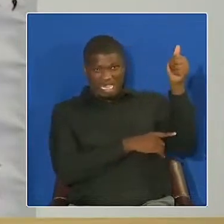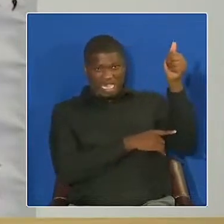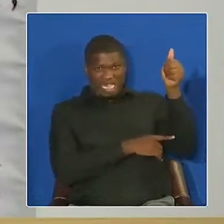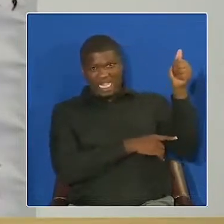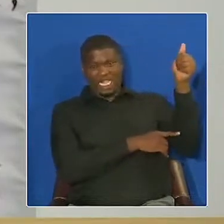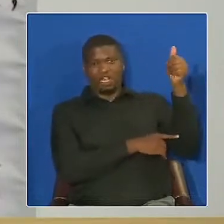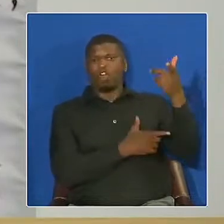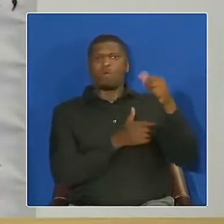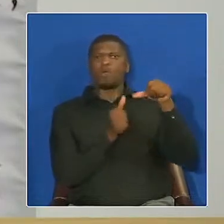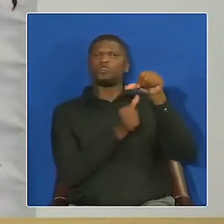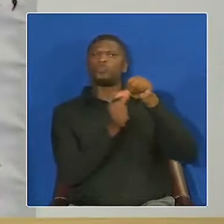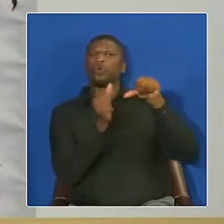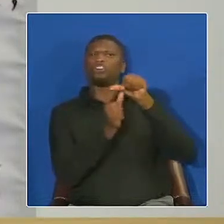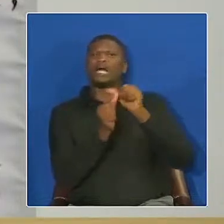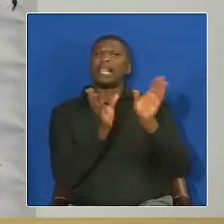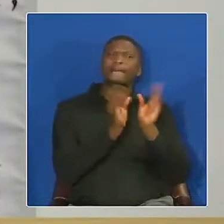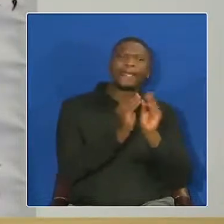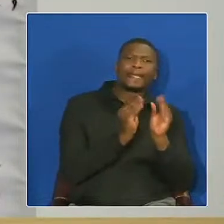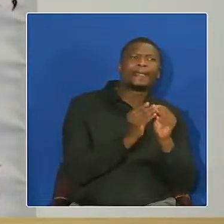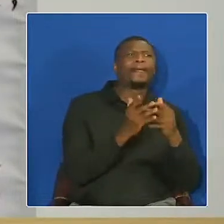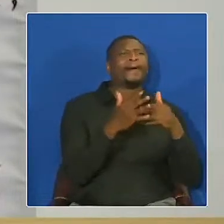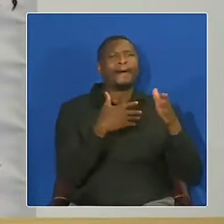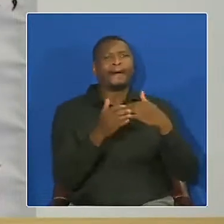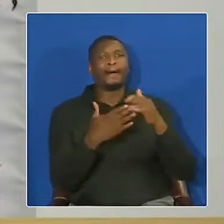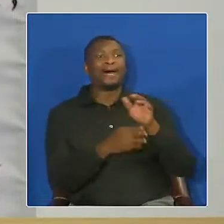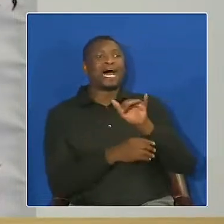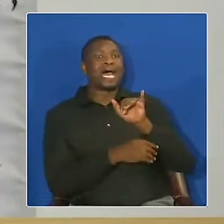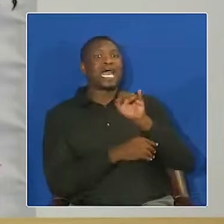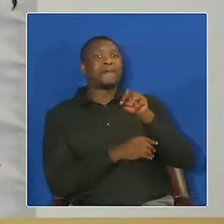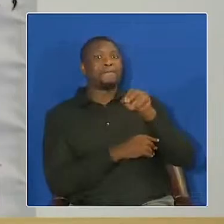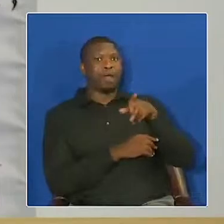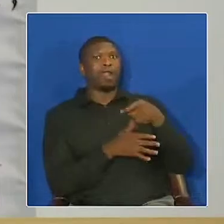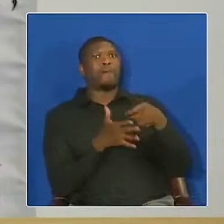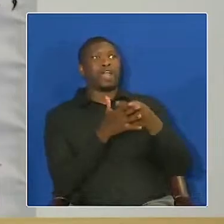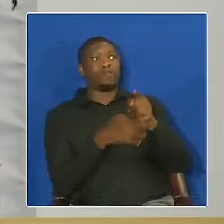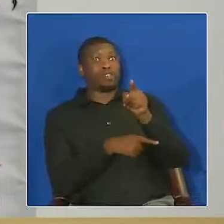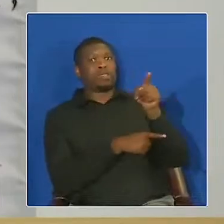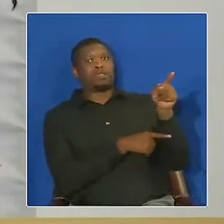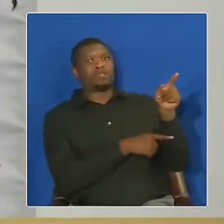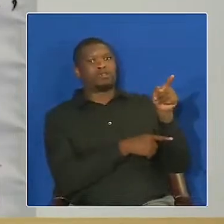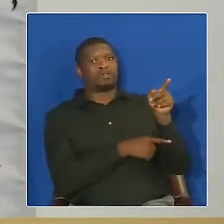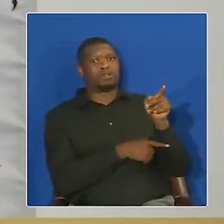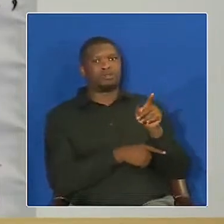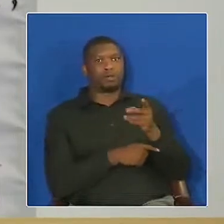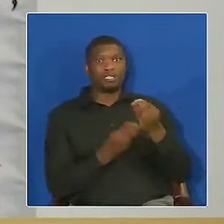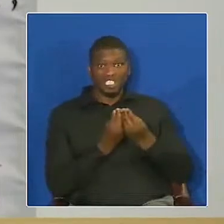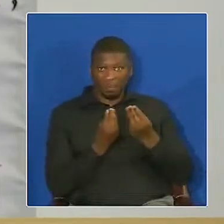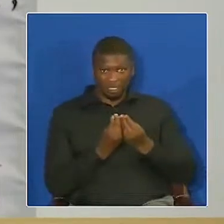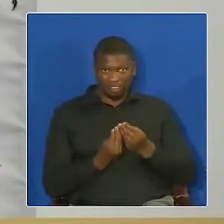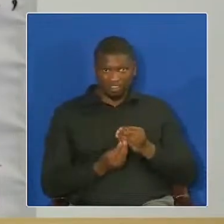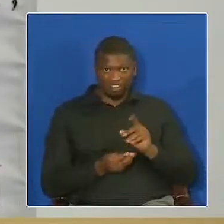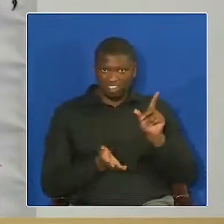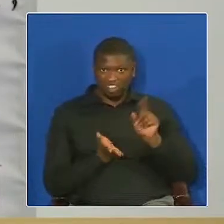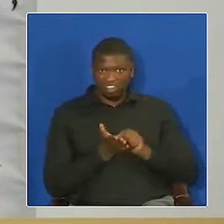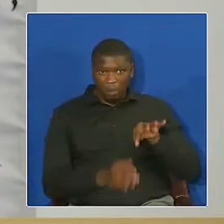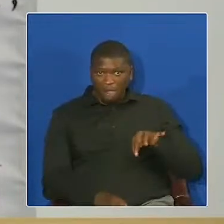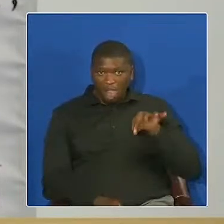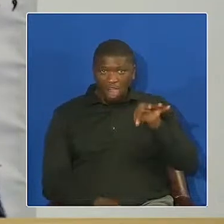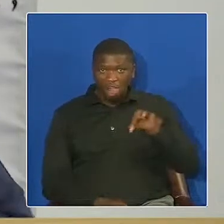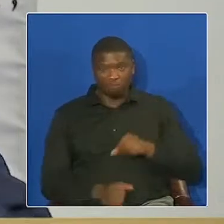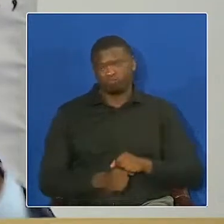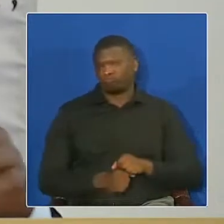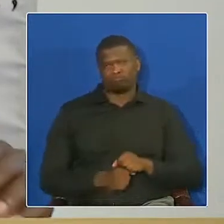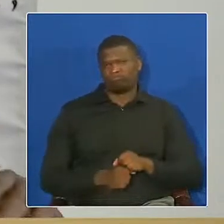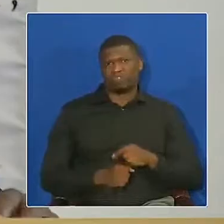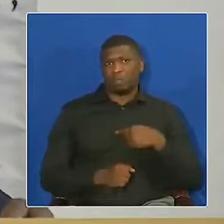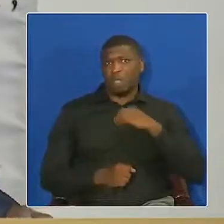social gatherings, which is not that affordable. That is